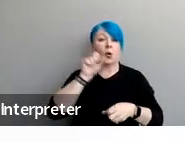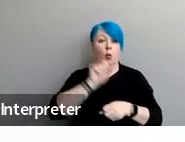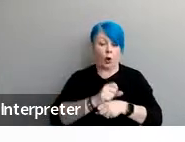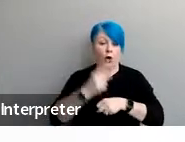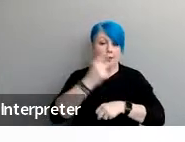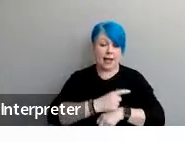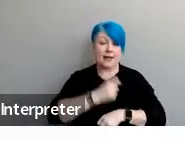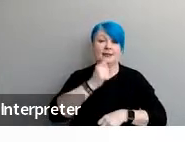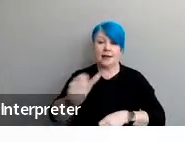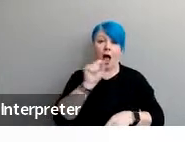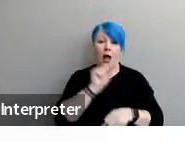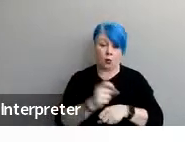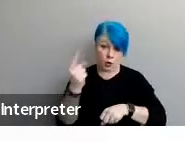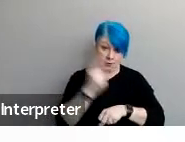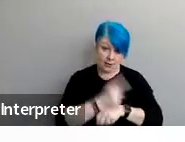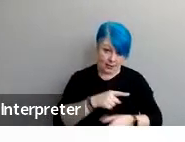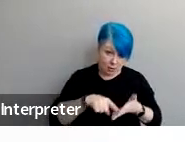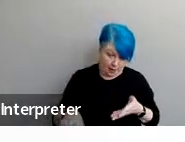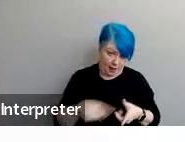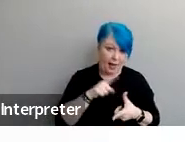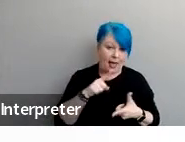breaks.